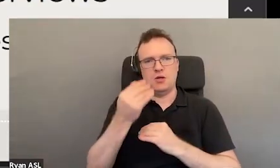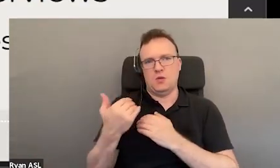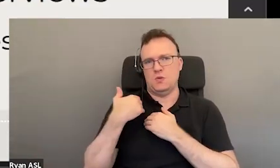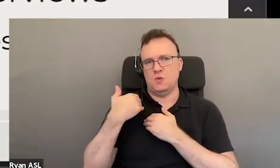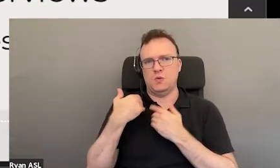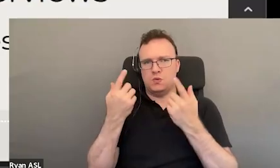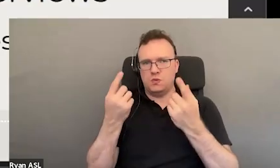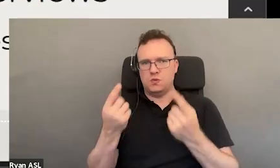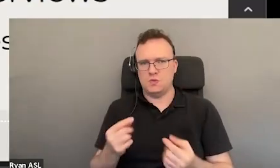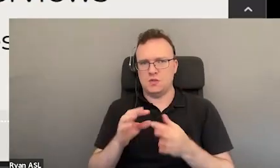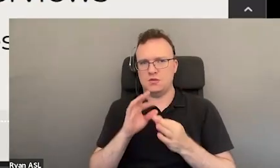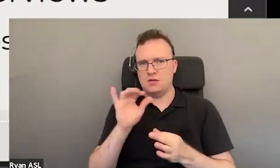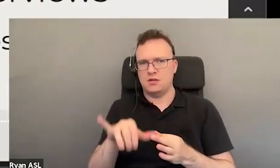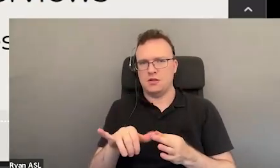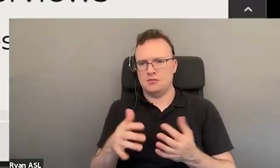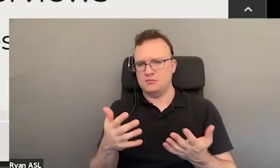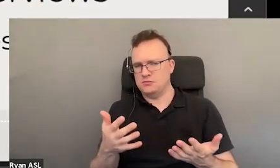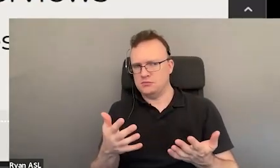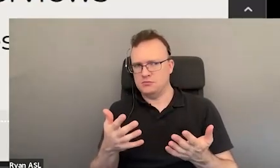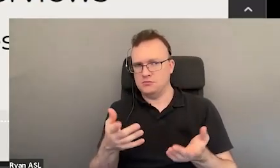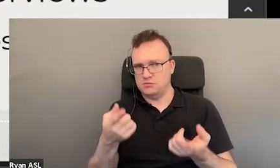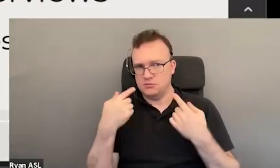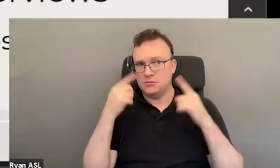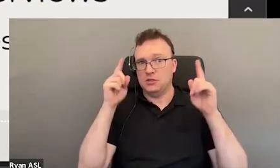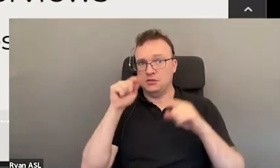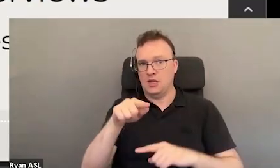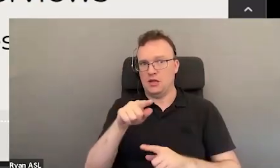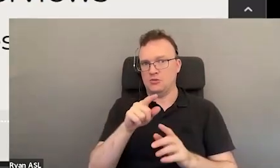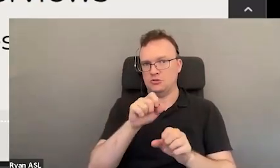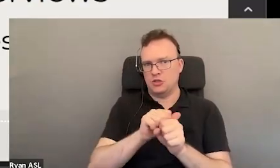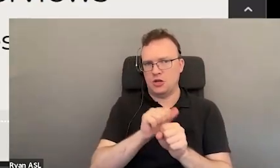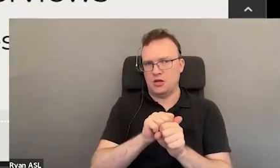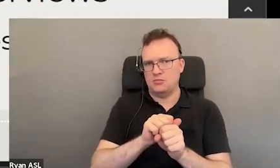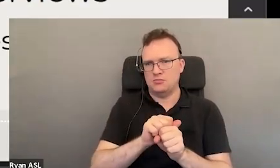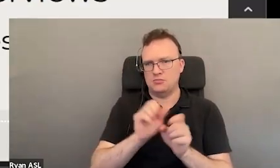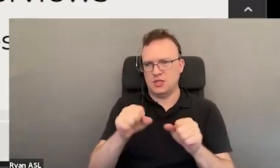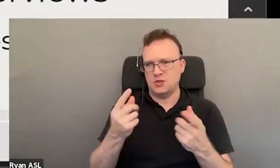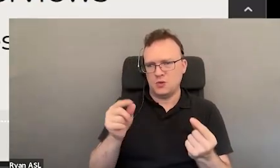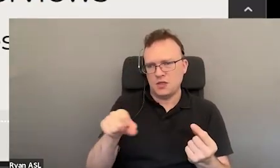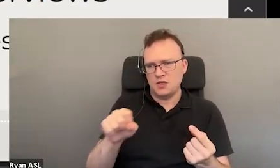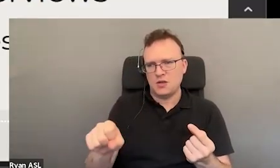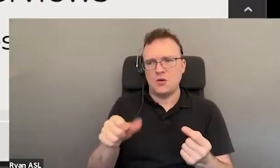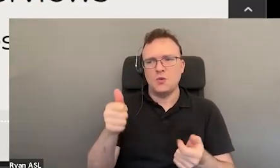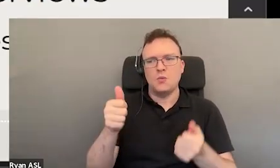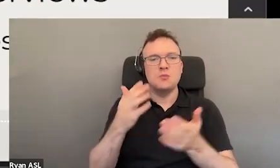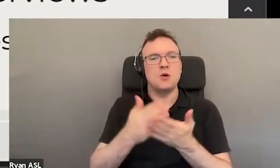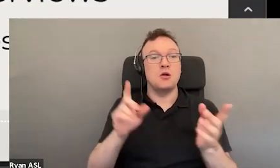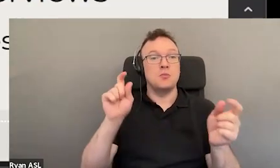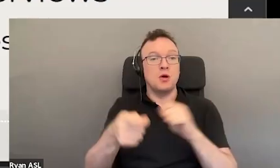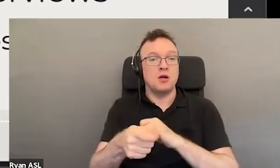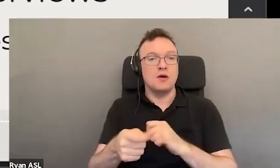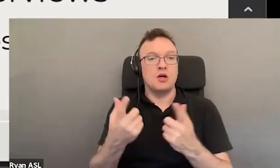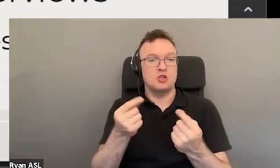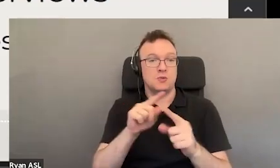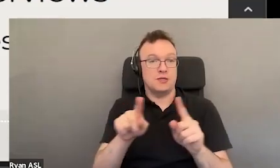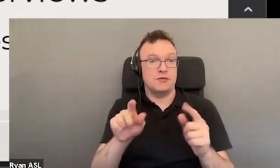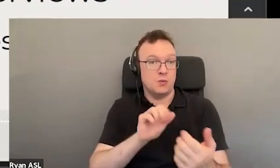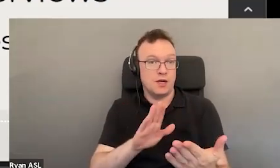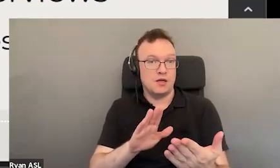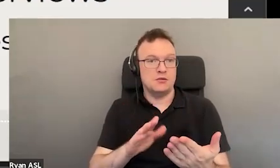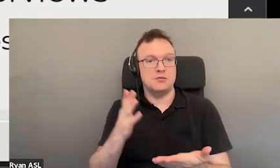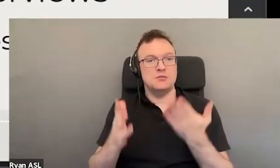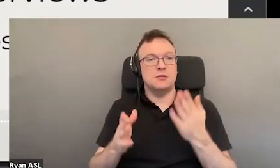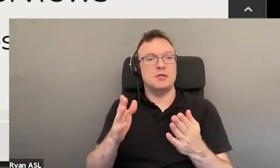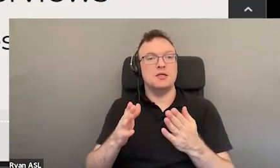and tasks are to accomplish the purpose of the job and what could be modified, done in a different way,